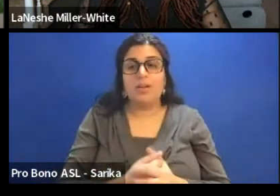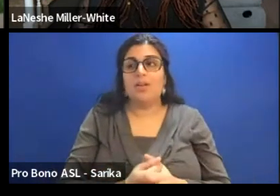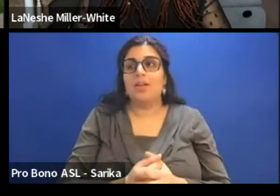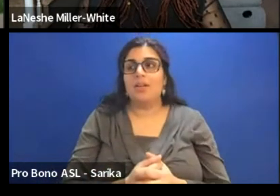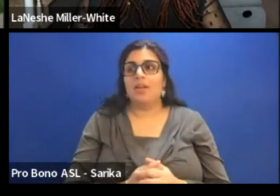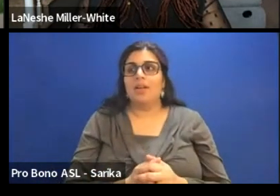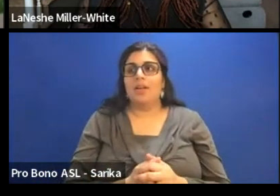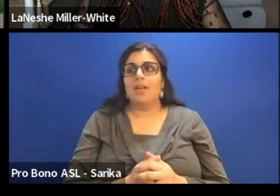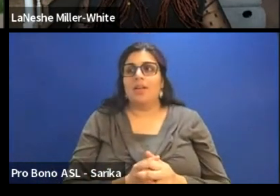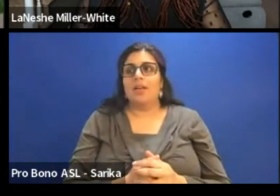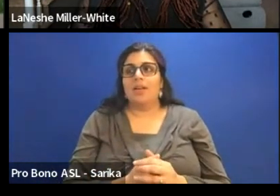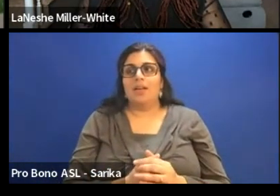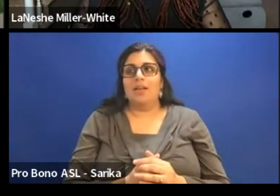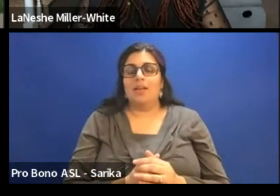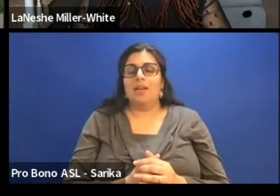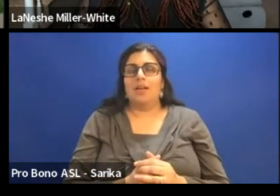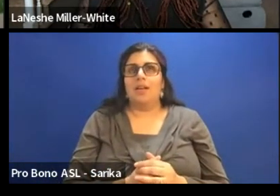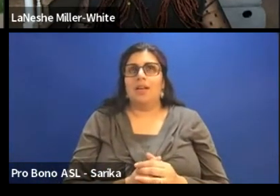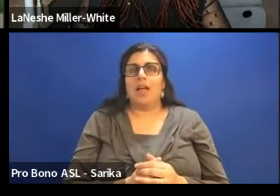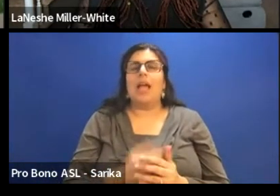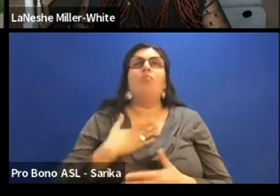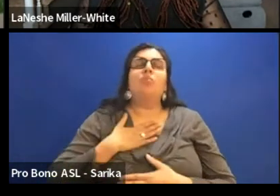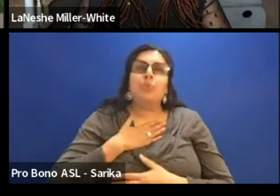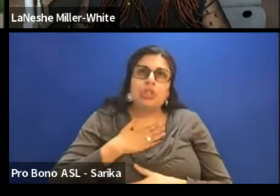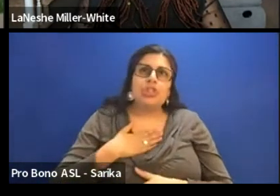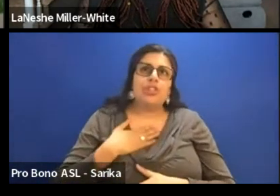And I really, really appreciate